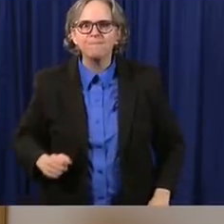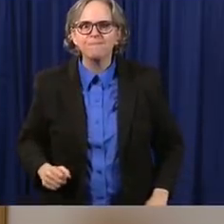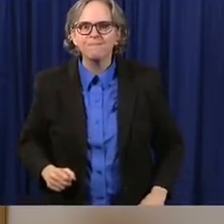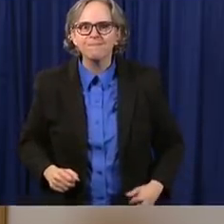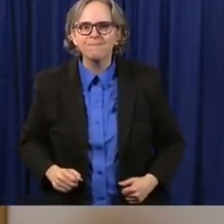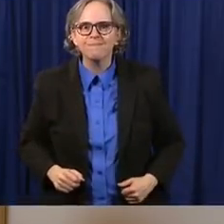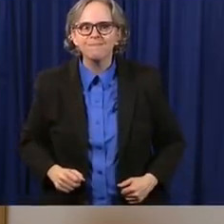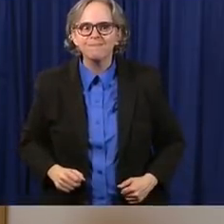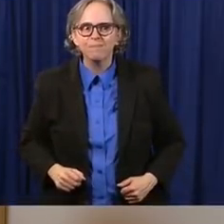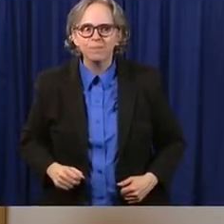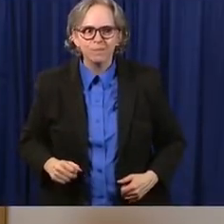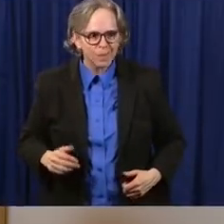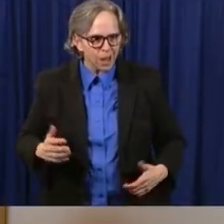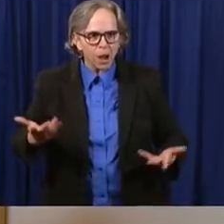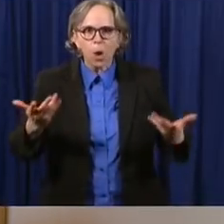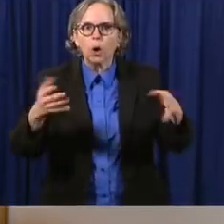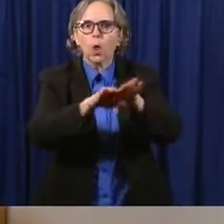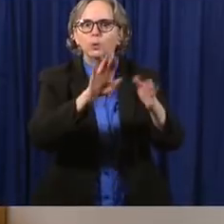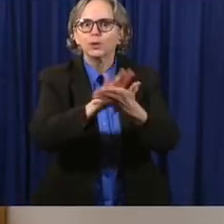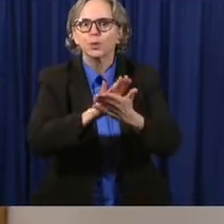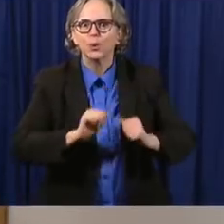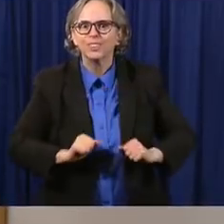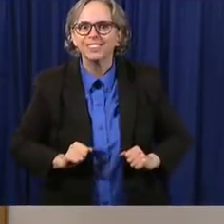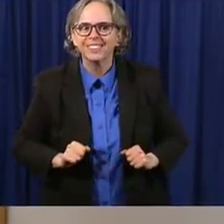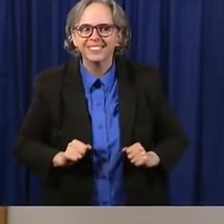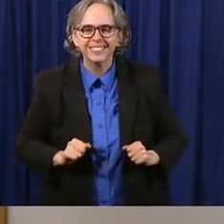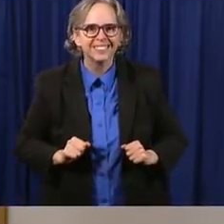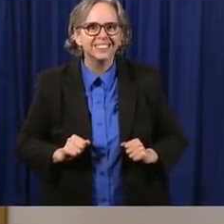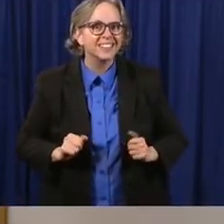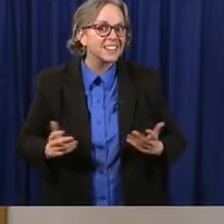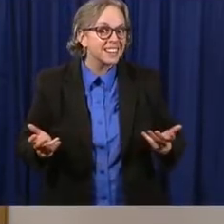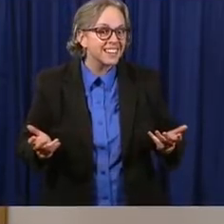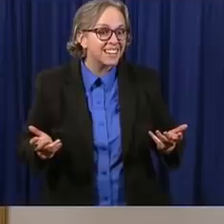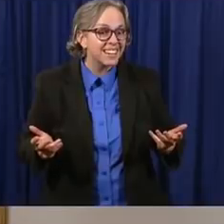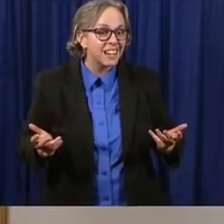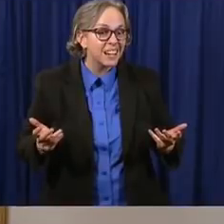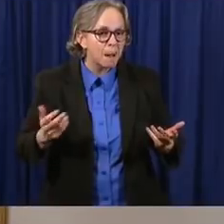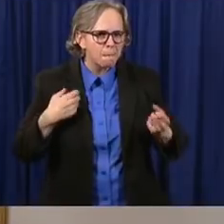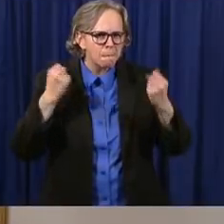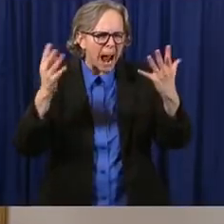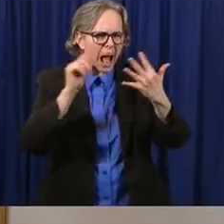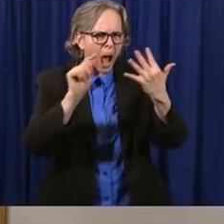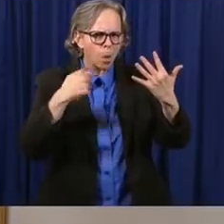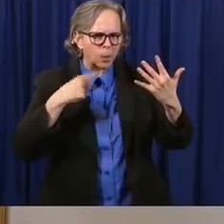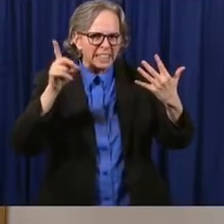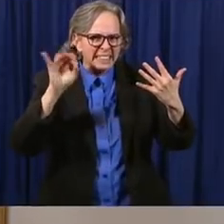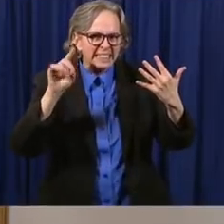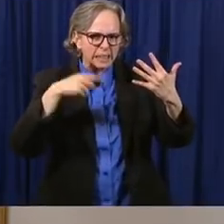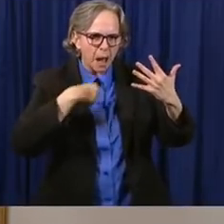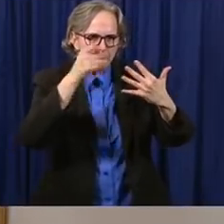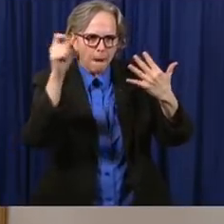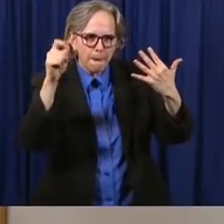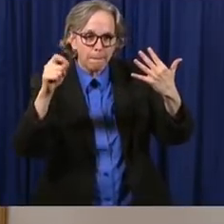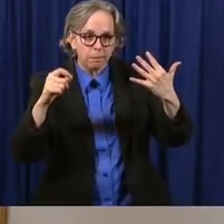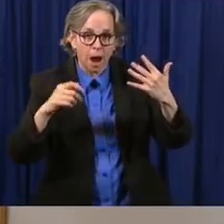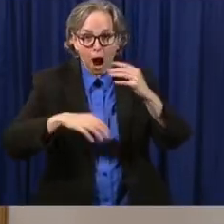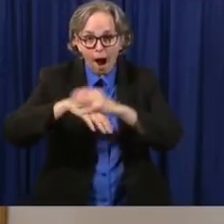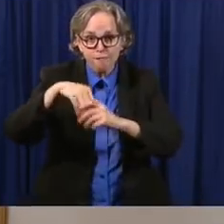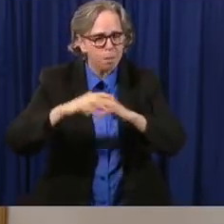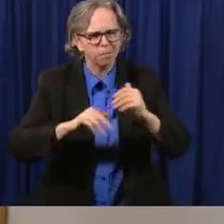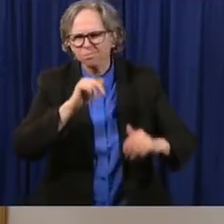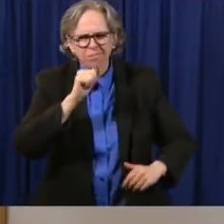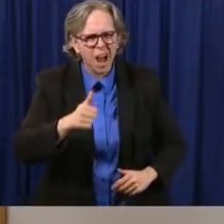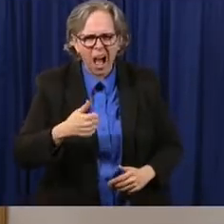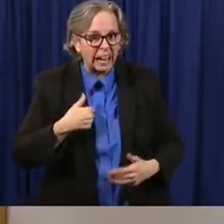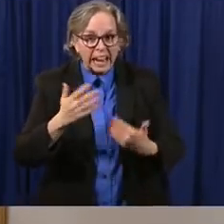We stopped school. We did many, many things that we're uncomfortable in doing, and we continue to